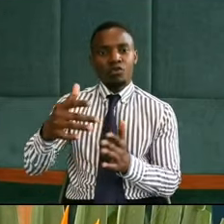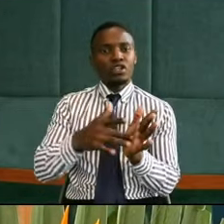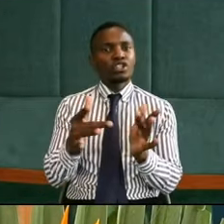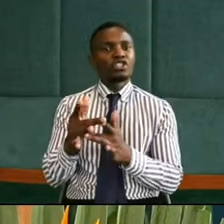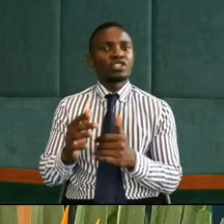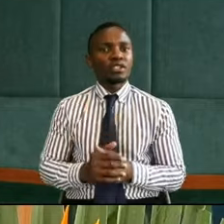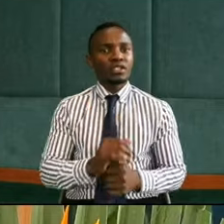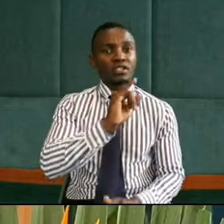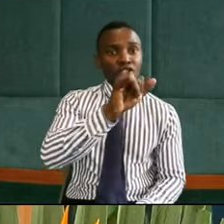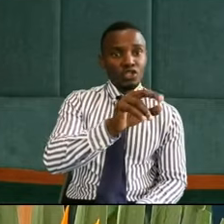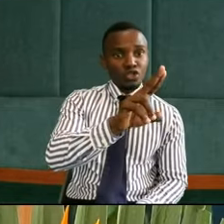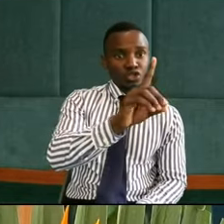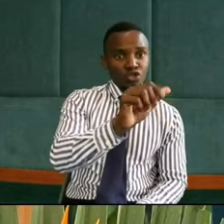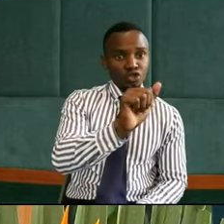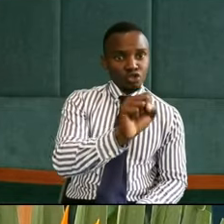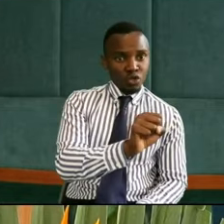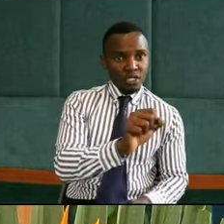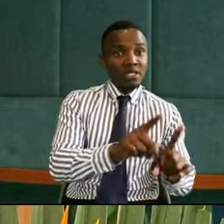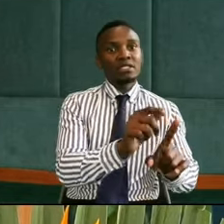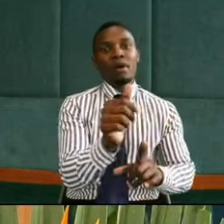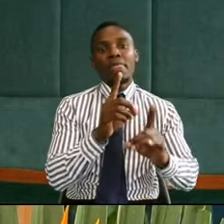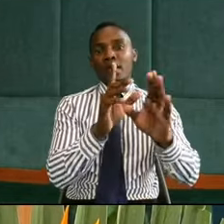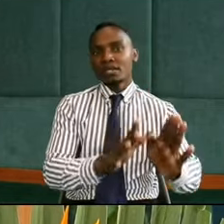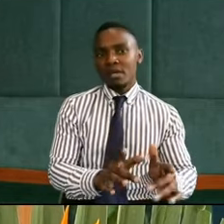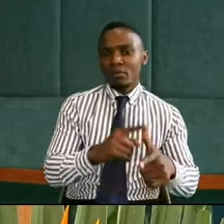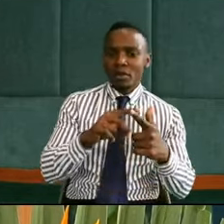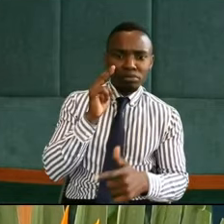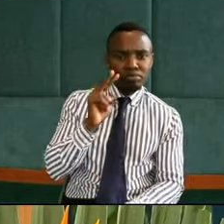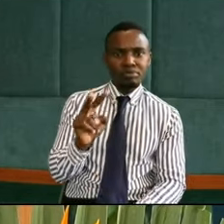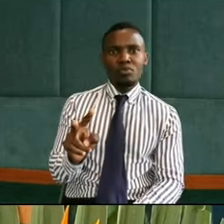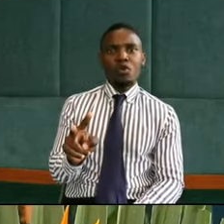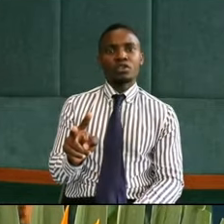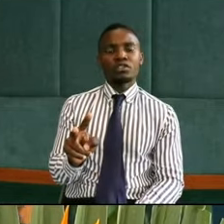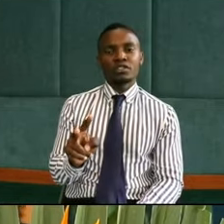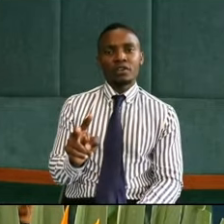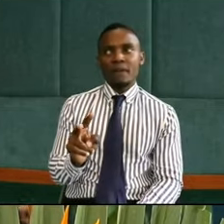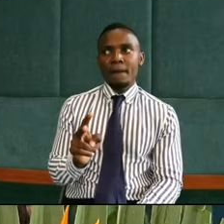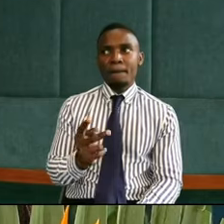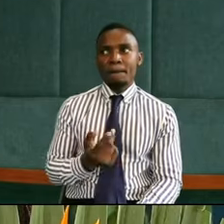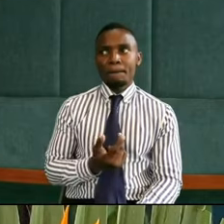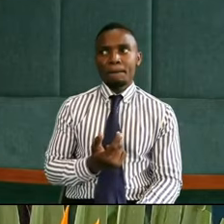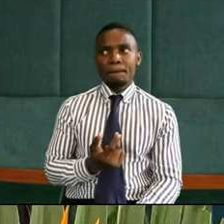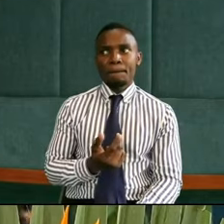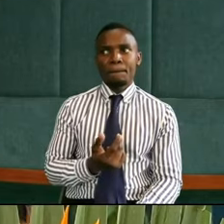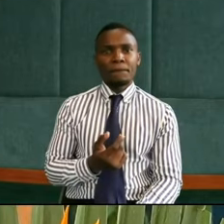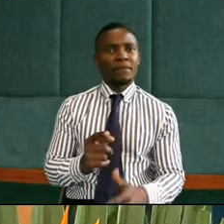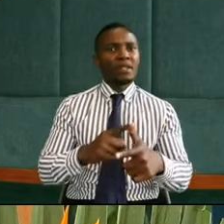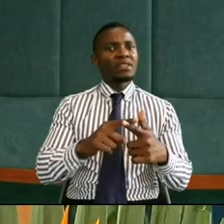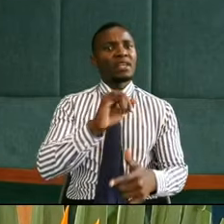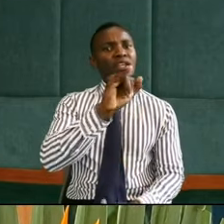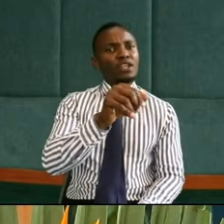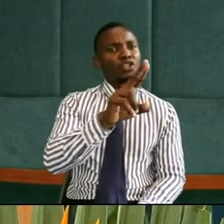Judas and the disciples, they looked up at his act with great displeasure. Judas